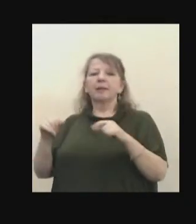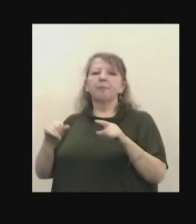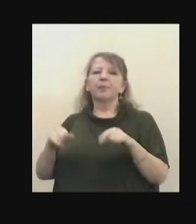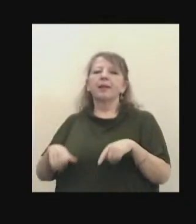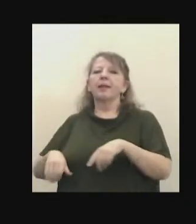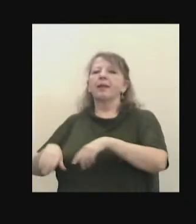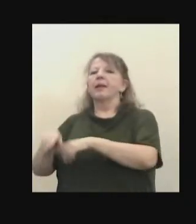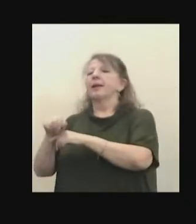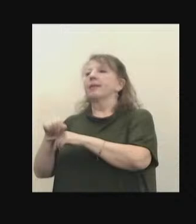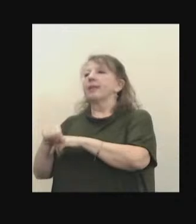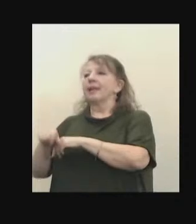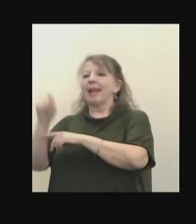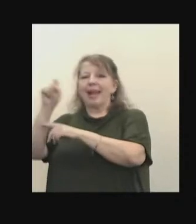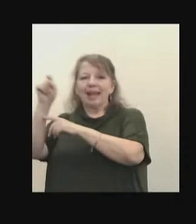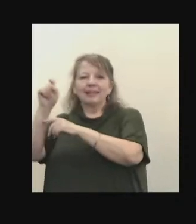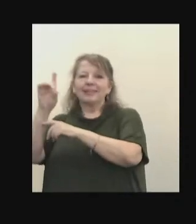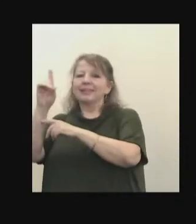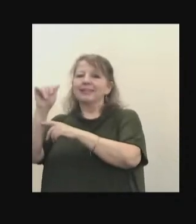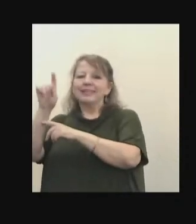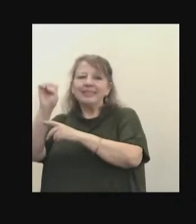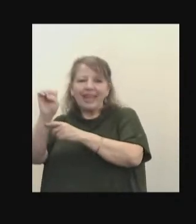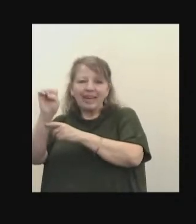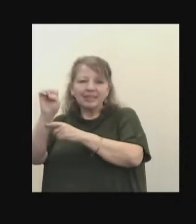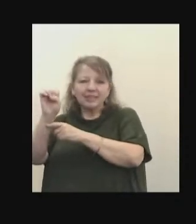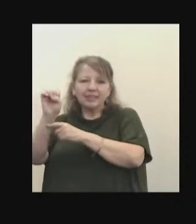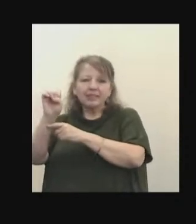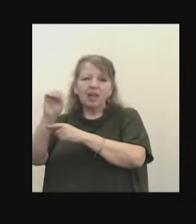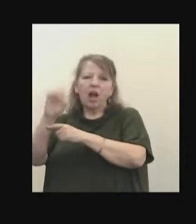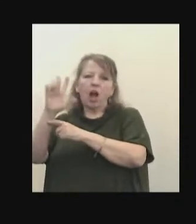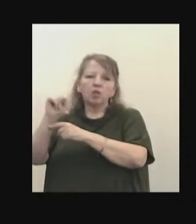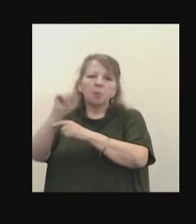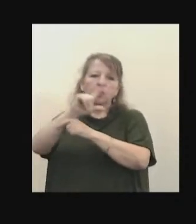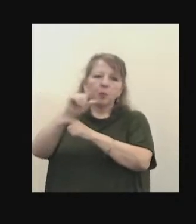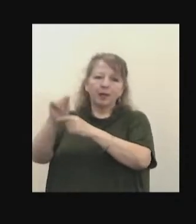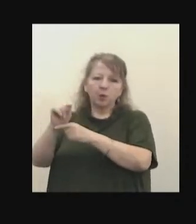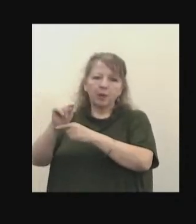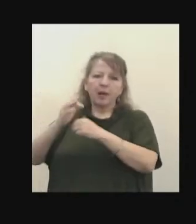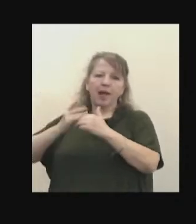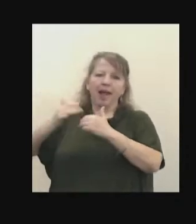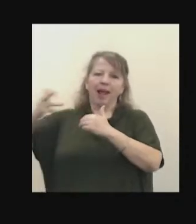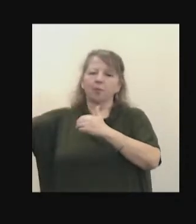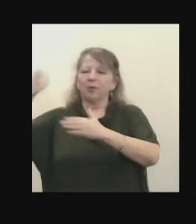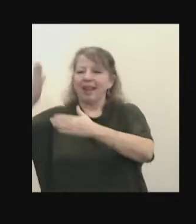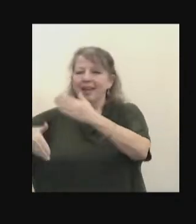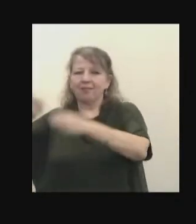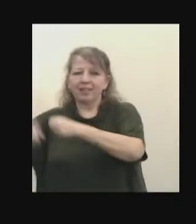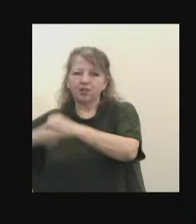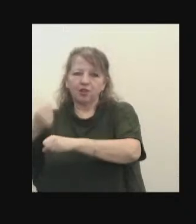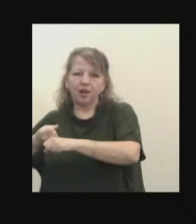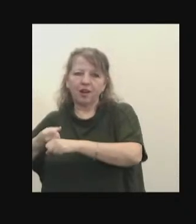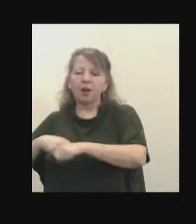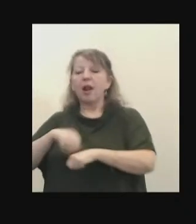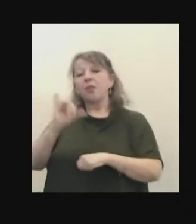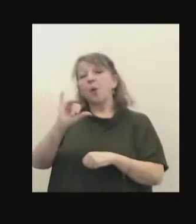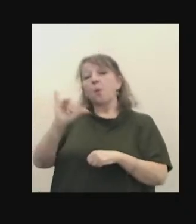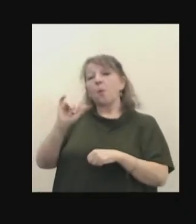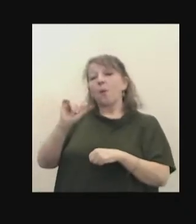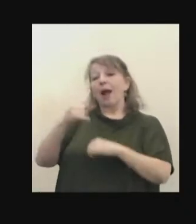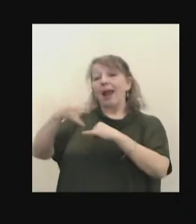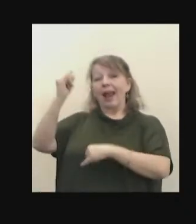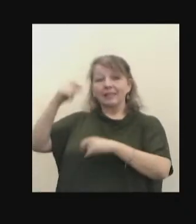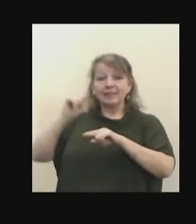starting from October 2020, going all the way through the end of this year in 2021. And the y-axis is looking at